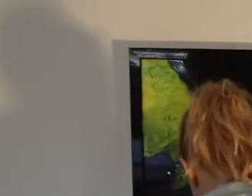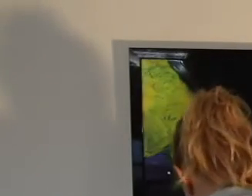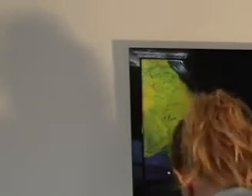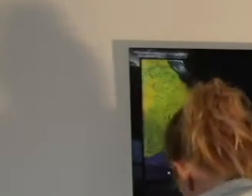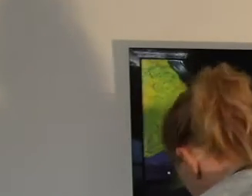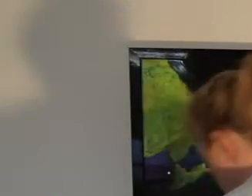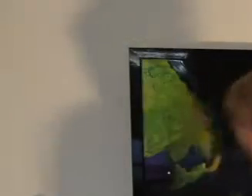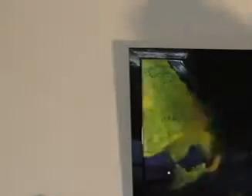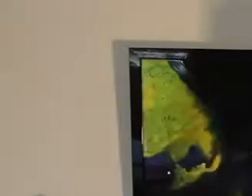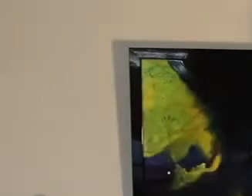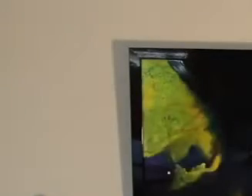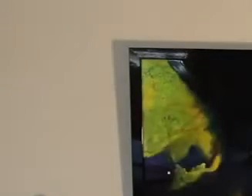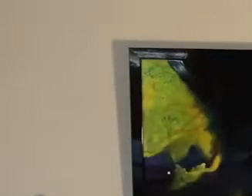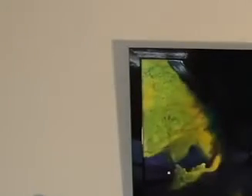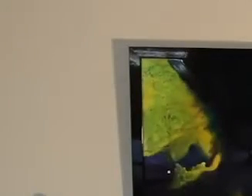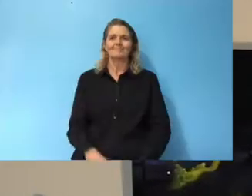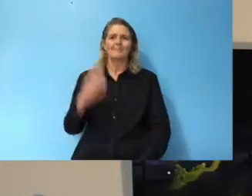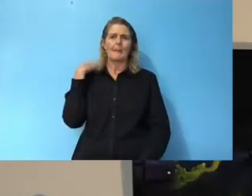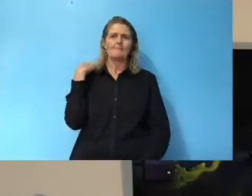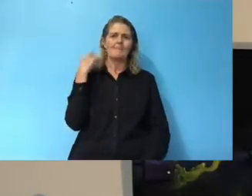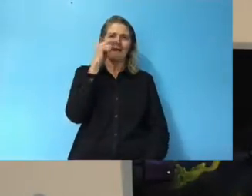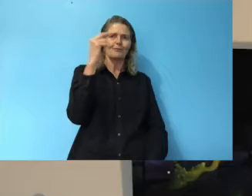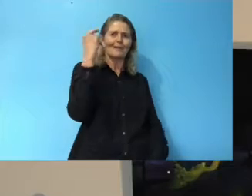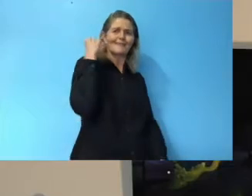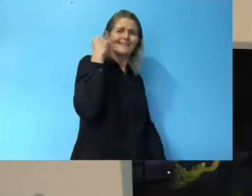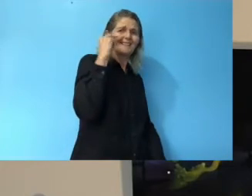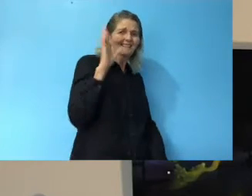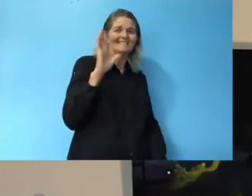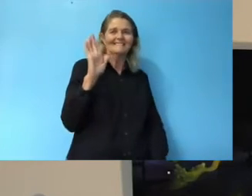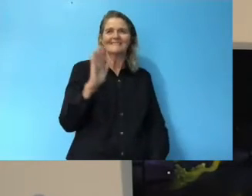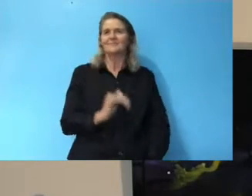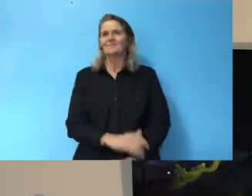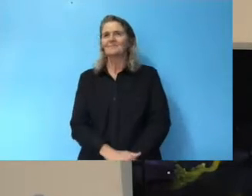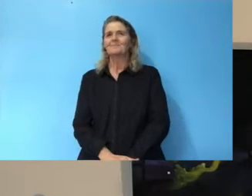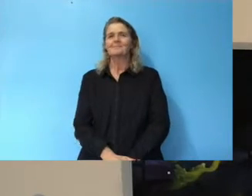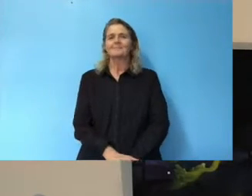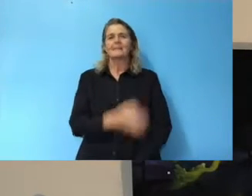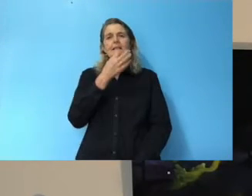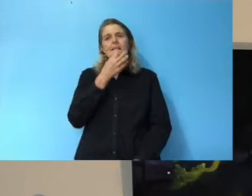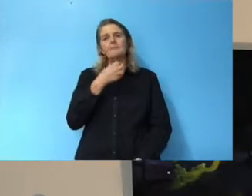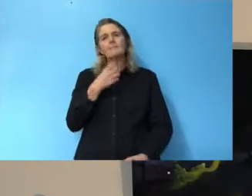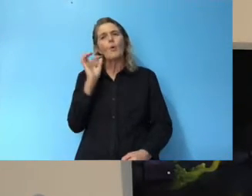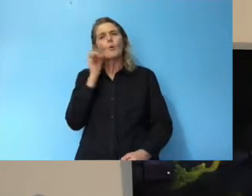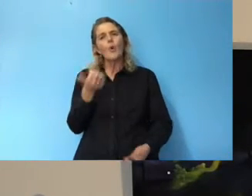Okay, I've got my back to you guys. We get a little bit more white.